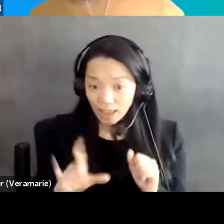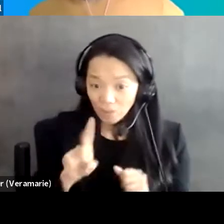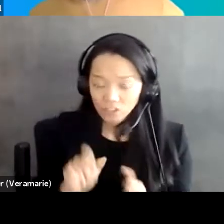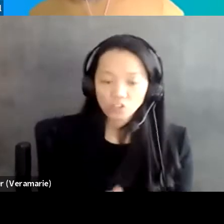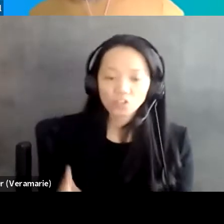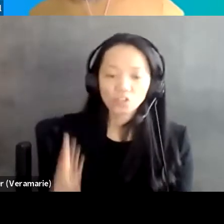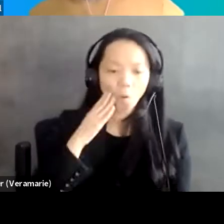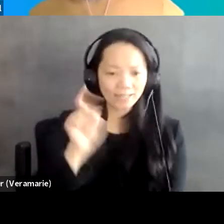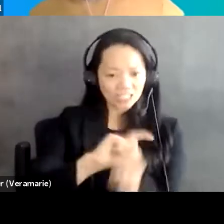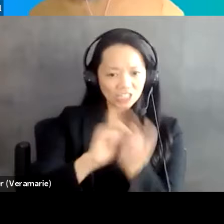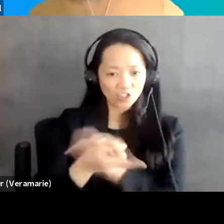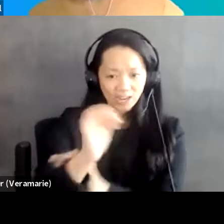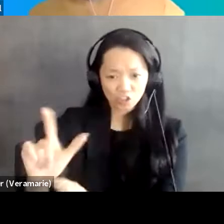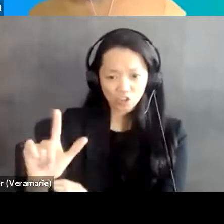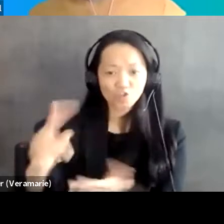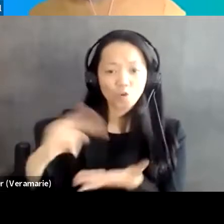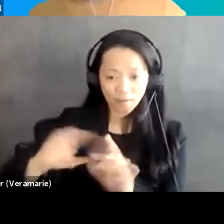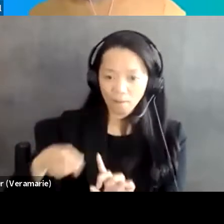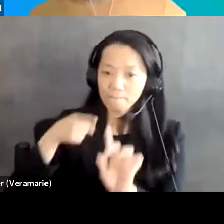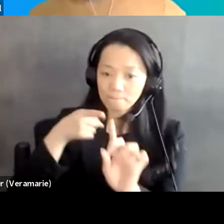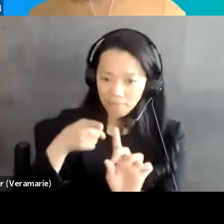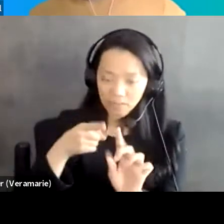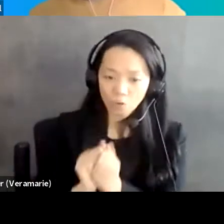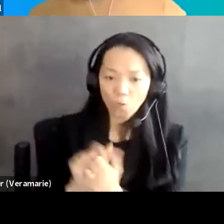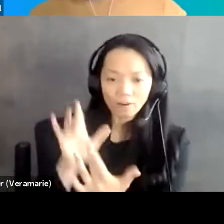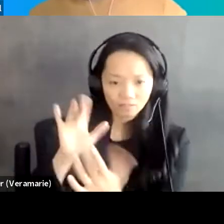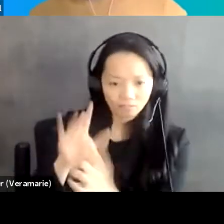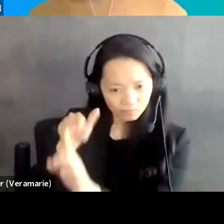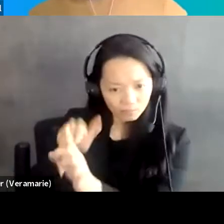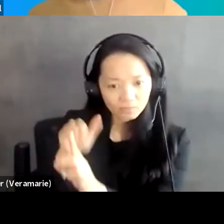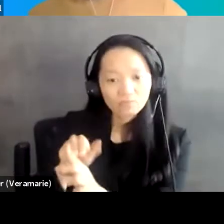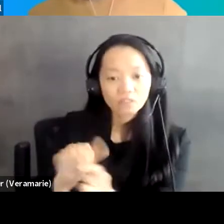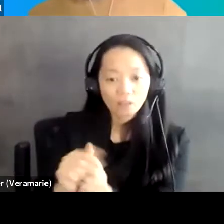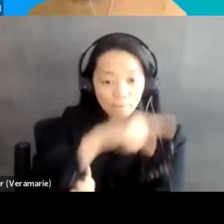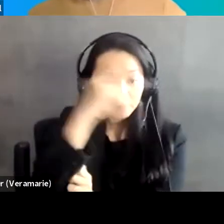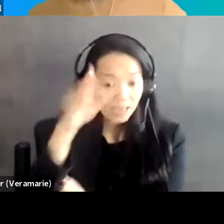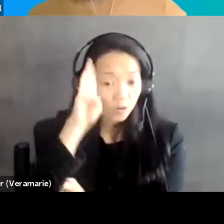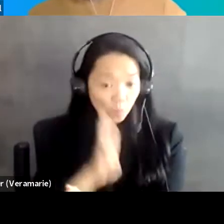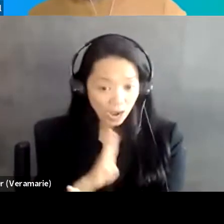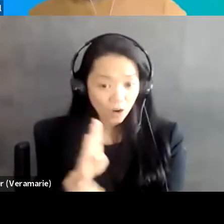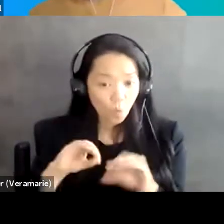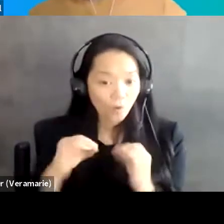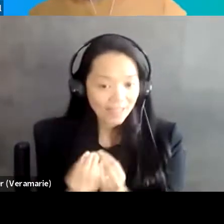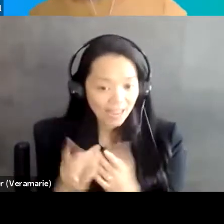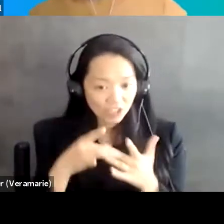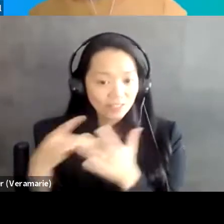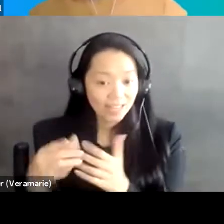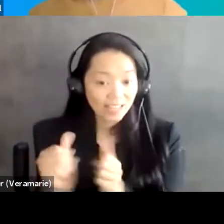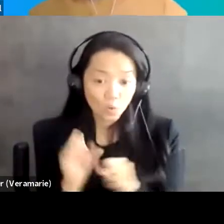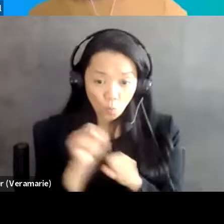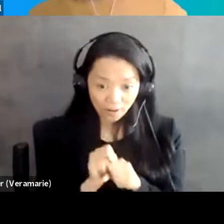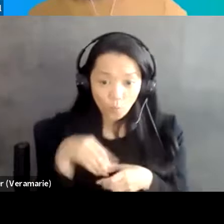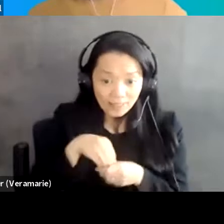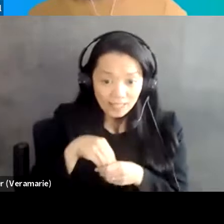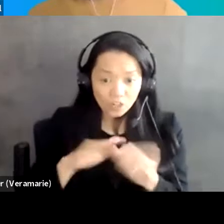been very intentional about reaching out to Black and Brown led organizations who are working within these communities,